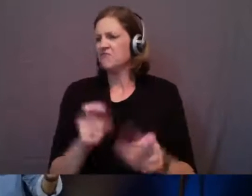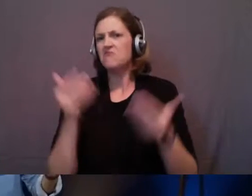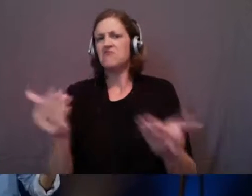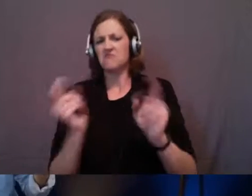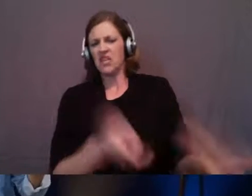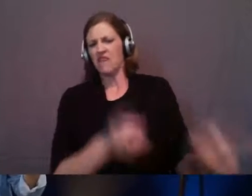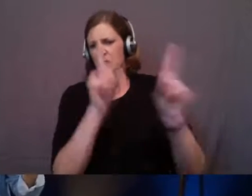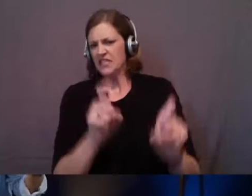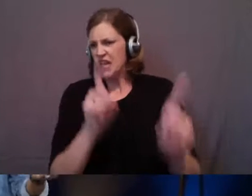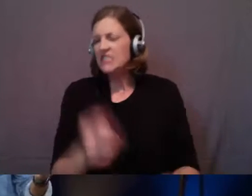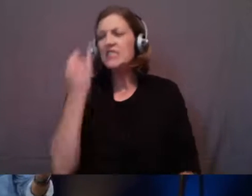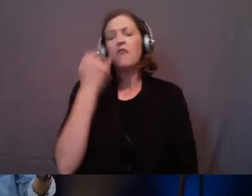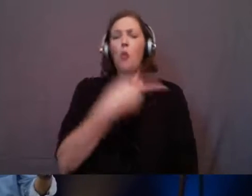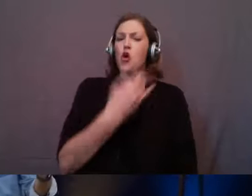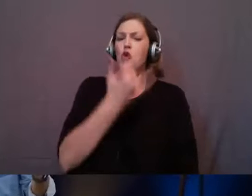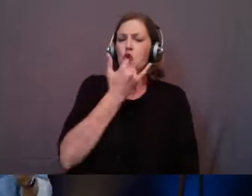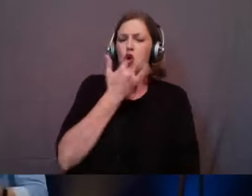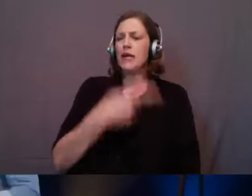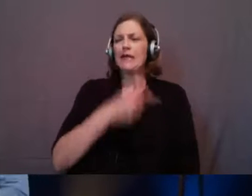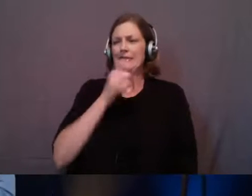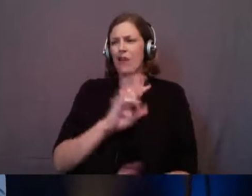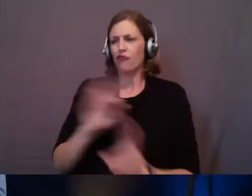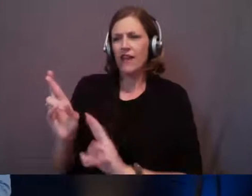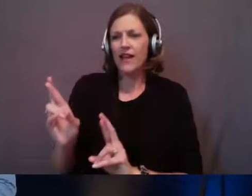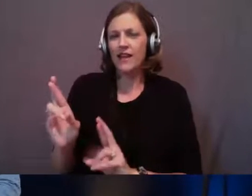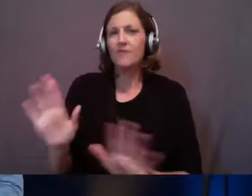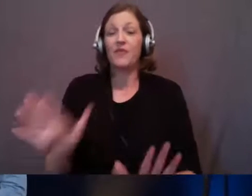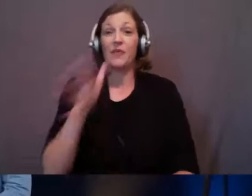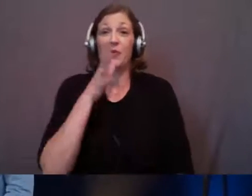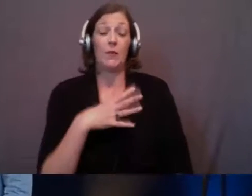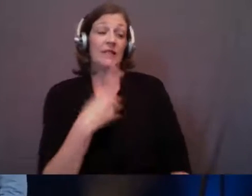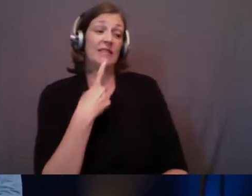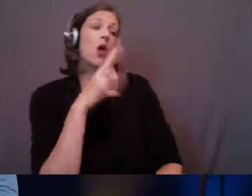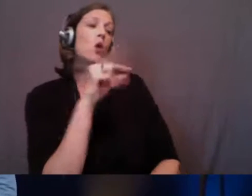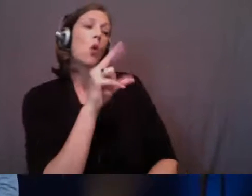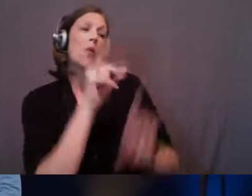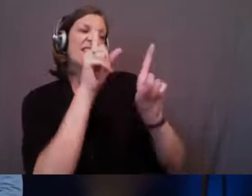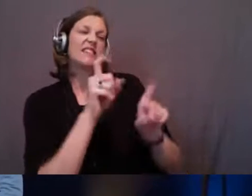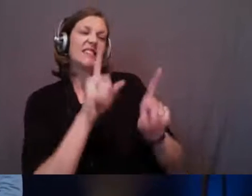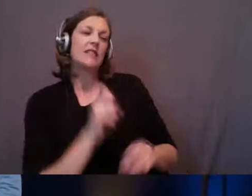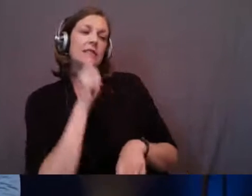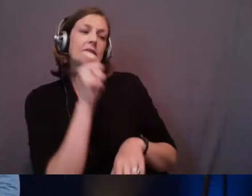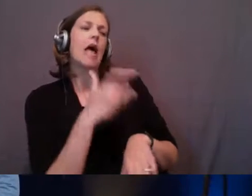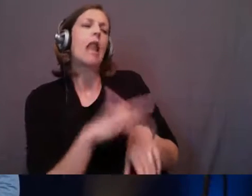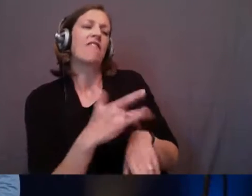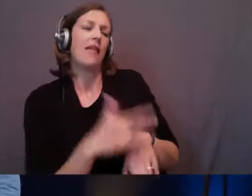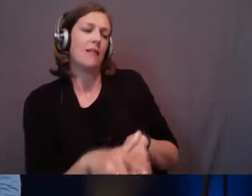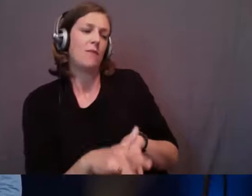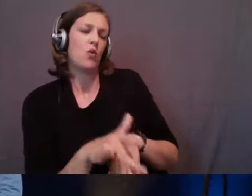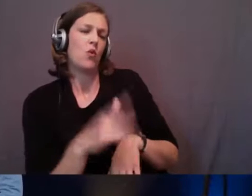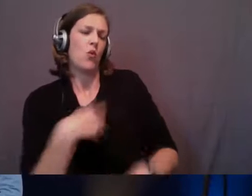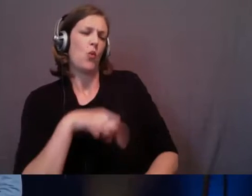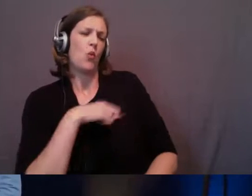him? And if we're wrong, he's not ready. And the lady said, no, the test is not available. We don't think